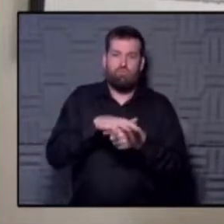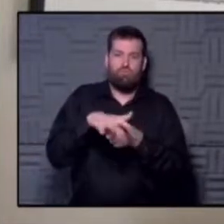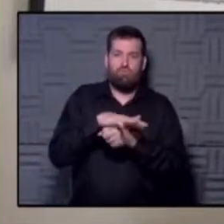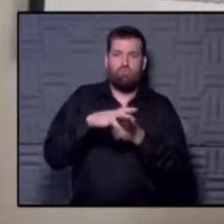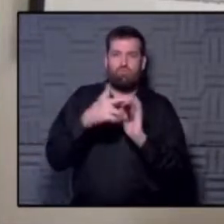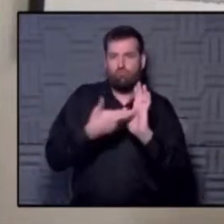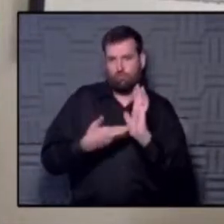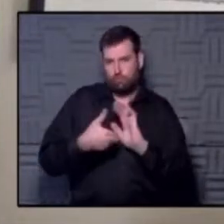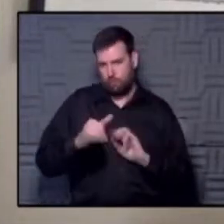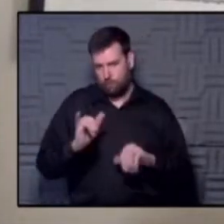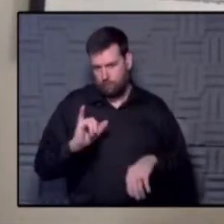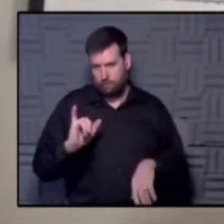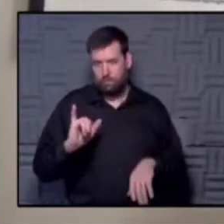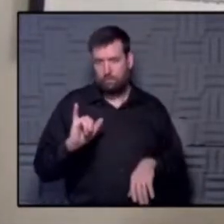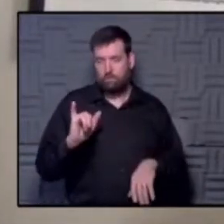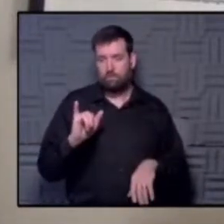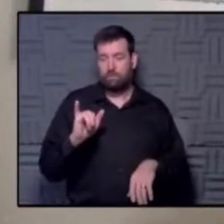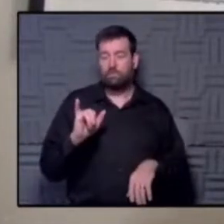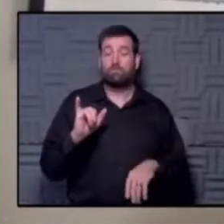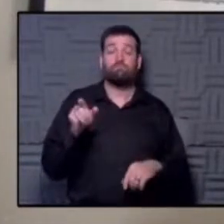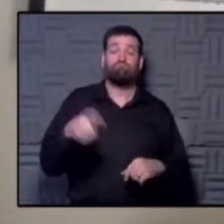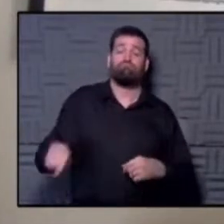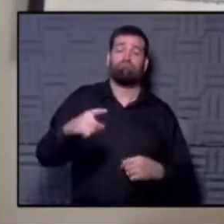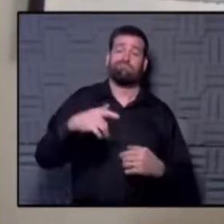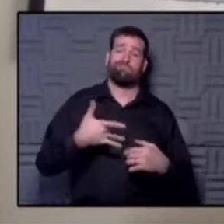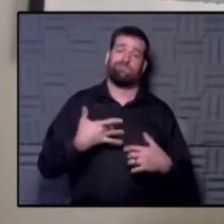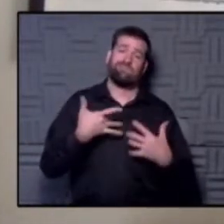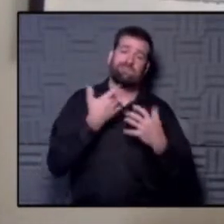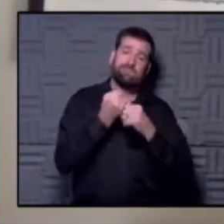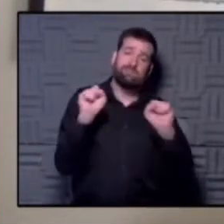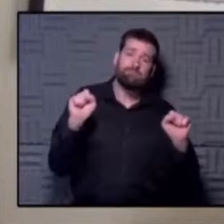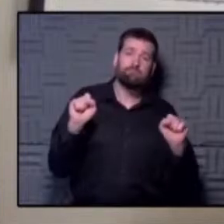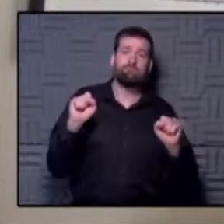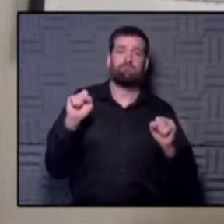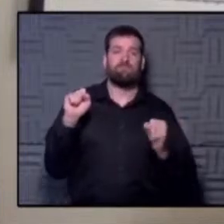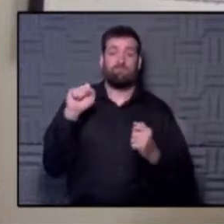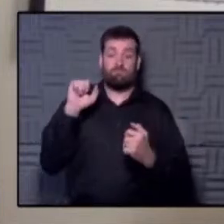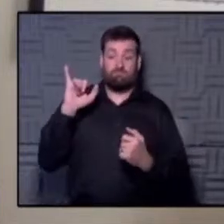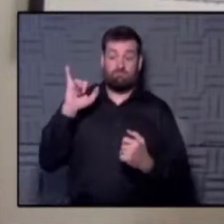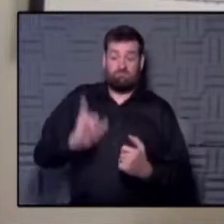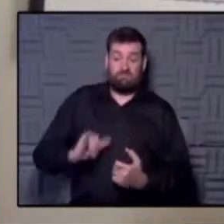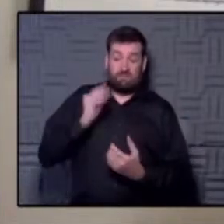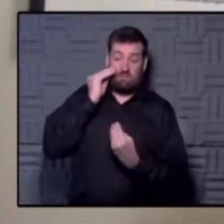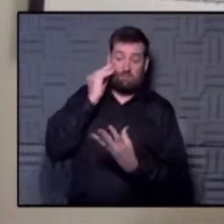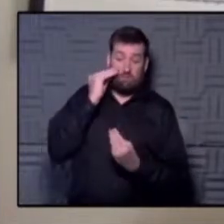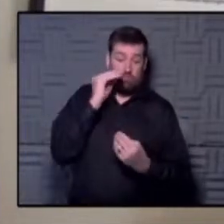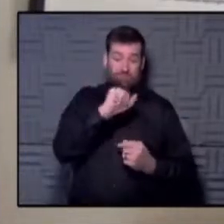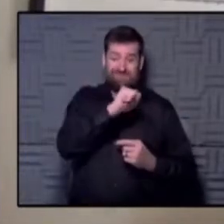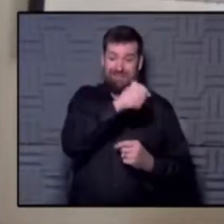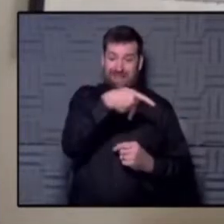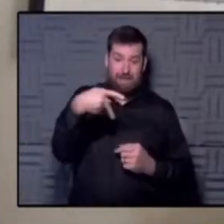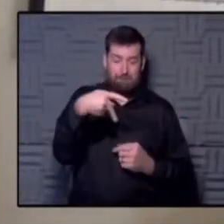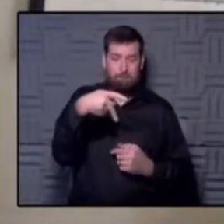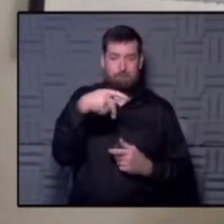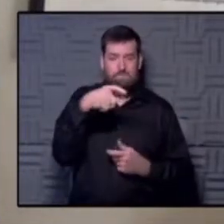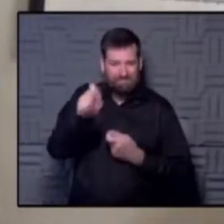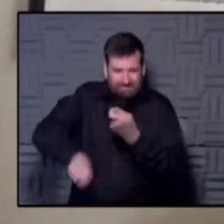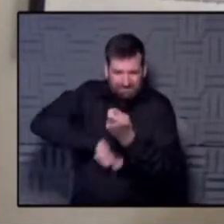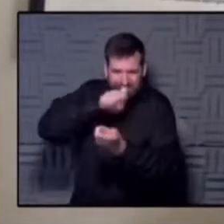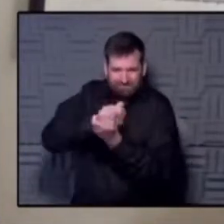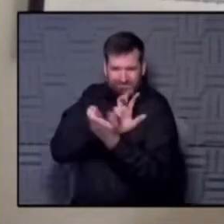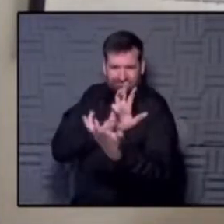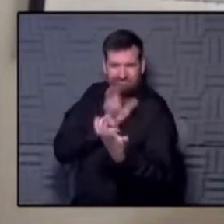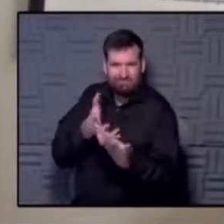guidelines, making folks feel safe that the information in the app is tailored specifically to